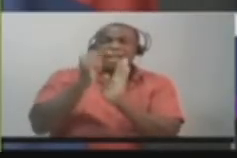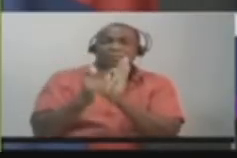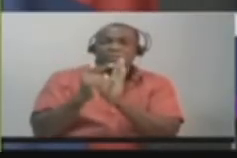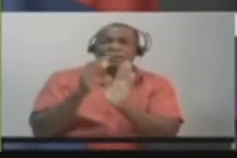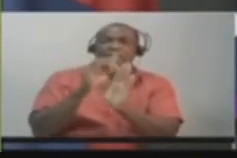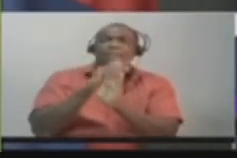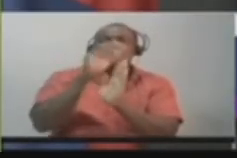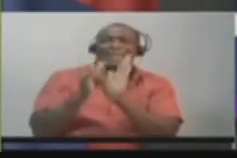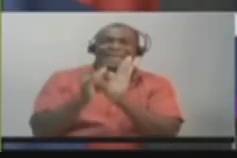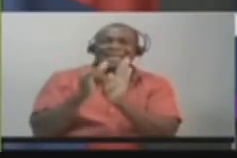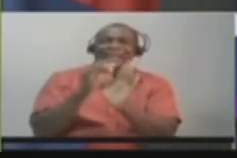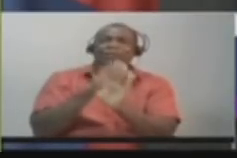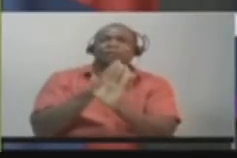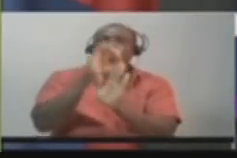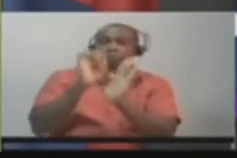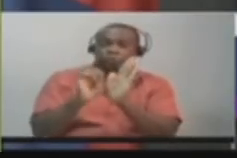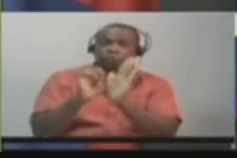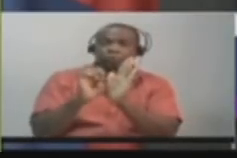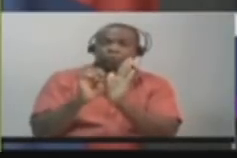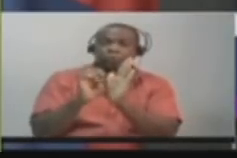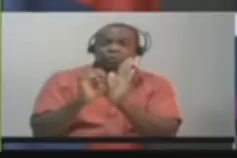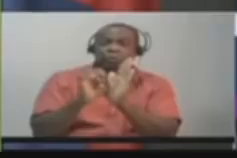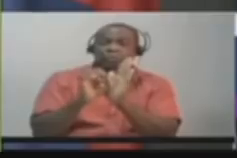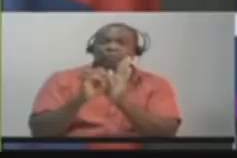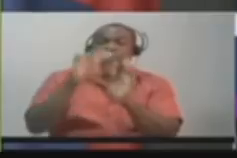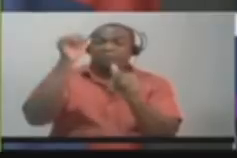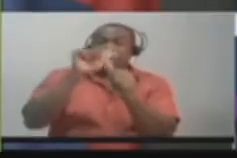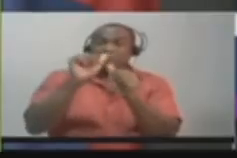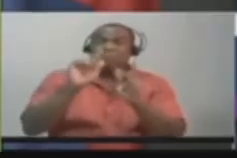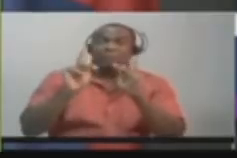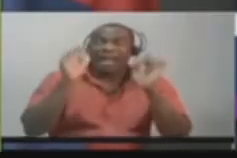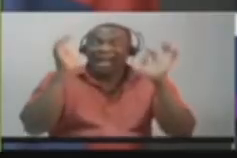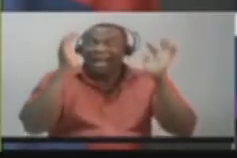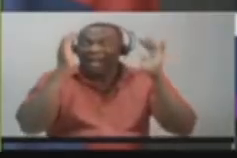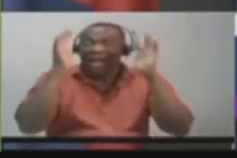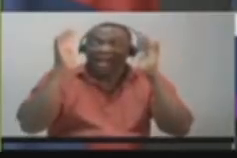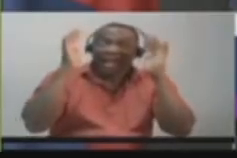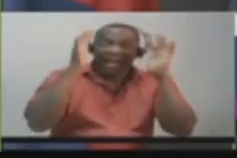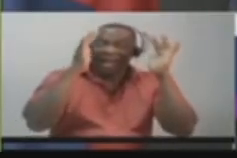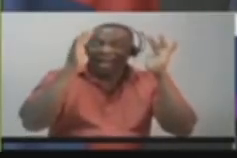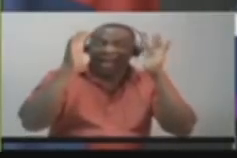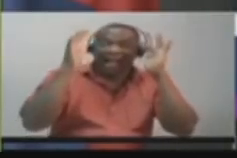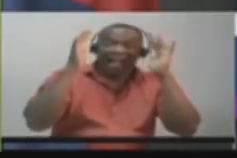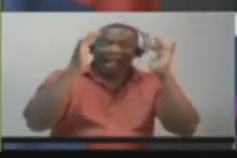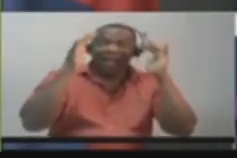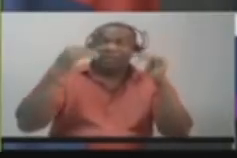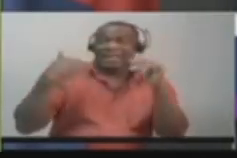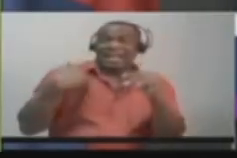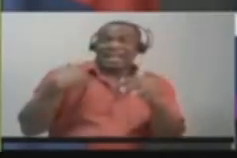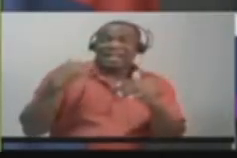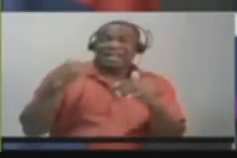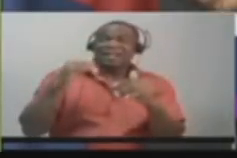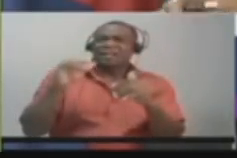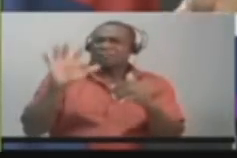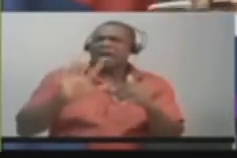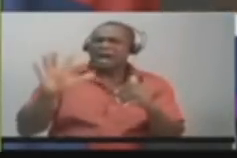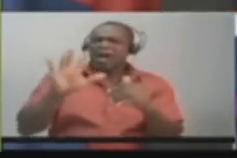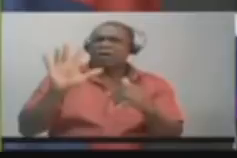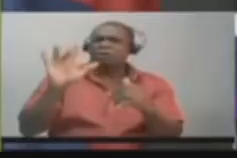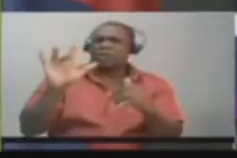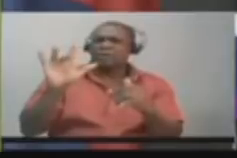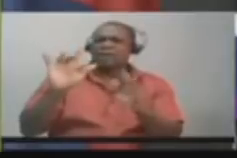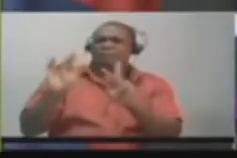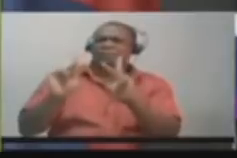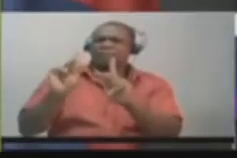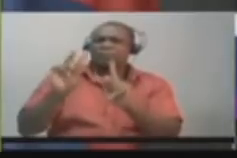cast your mind back to the panic that hit this country on the day when there were 25 deaths, which climbed from the teens to